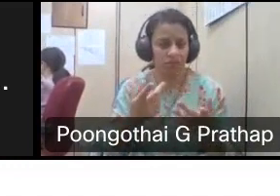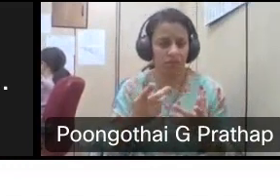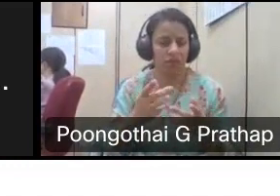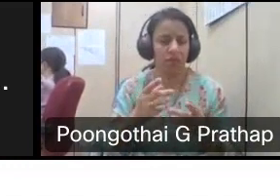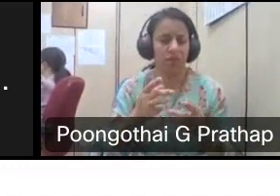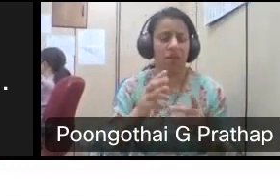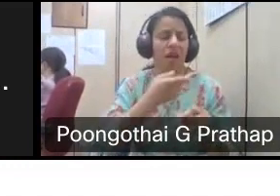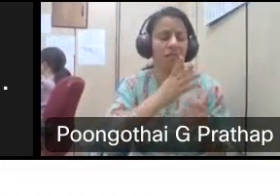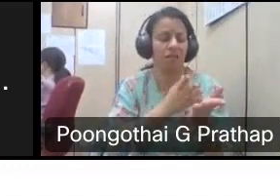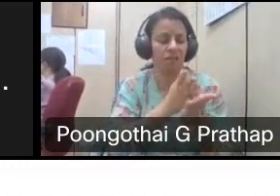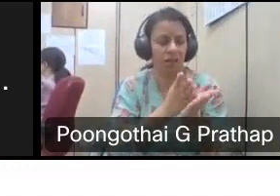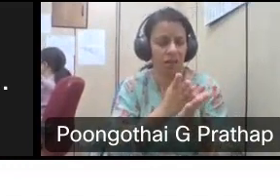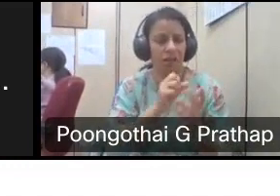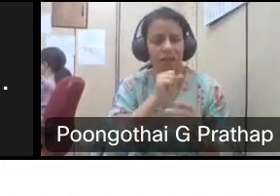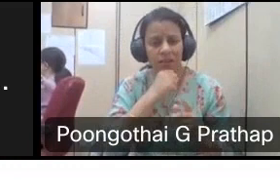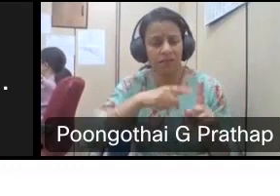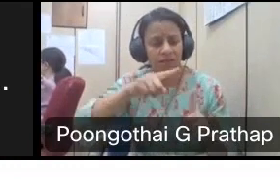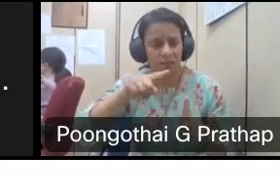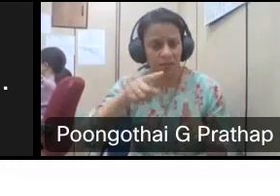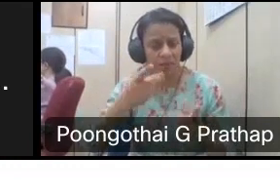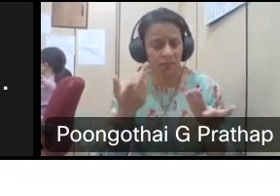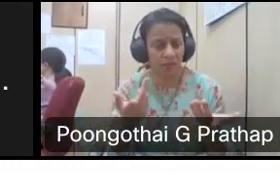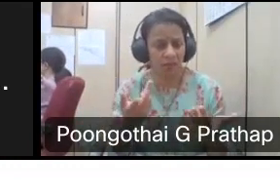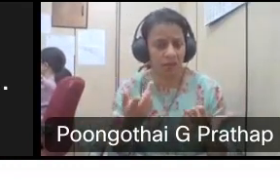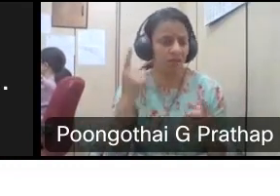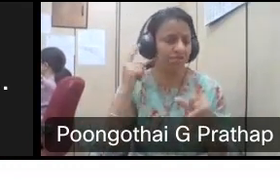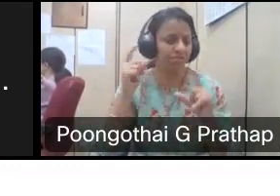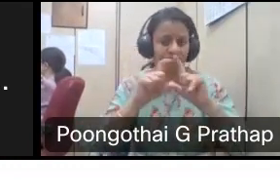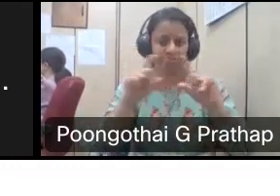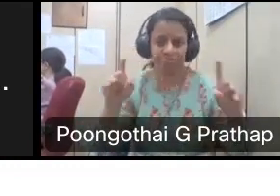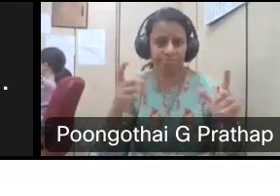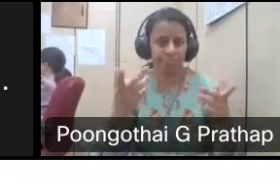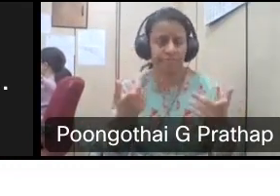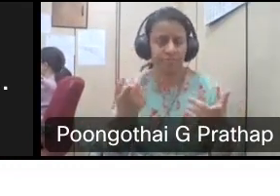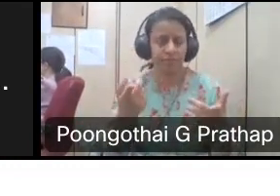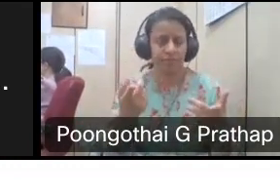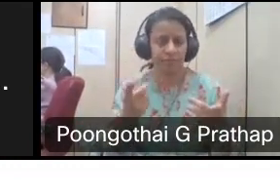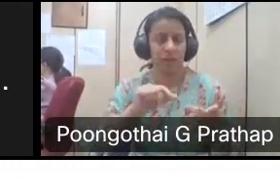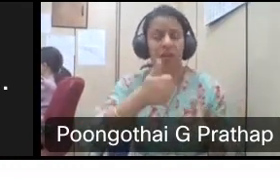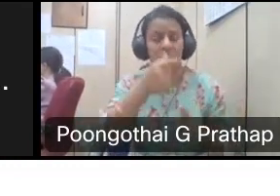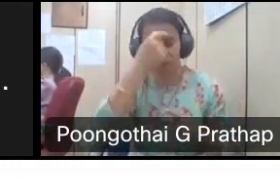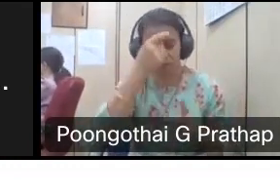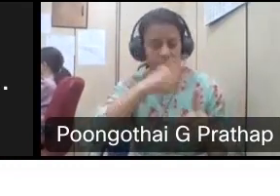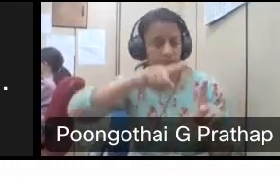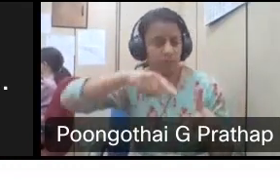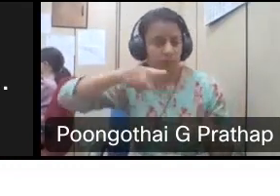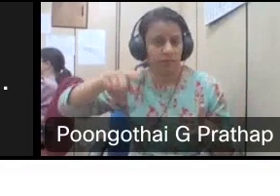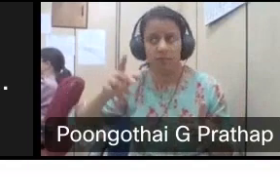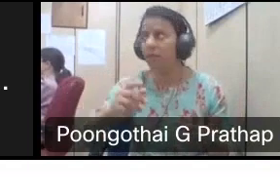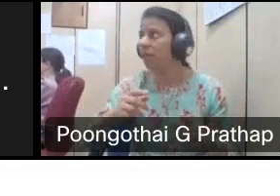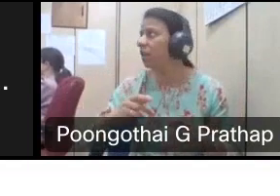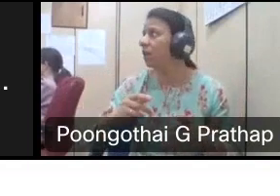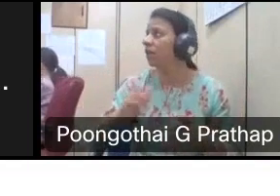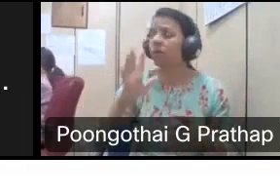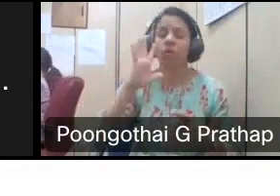is a ASD, there is a VSD, but there is a valvular issues also. The lung pressure in the Down syndrome, they are important thing,